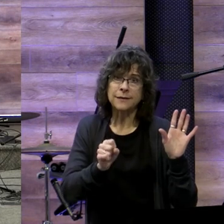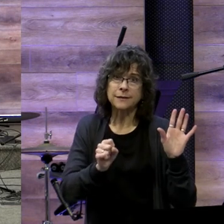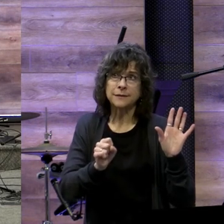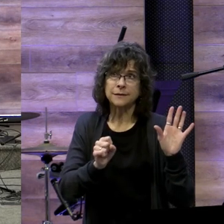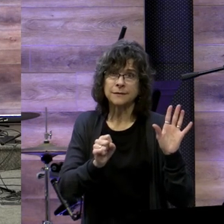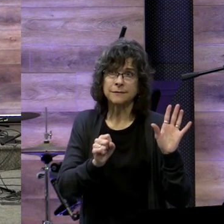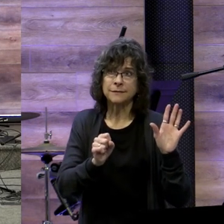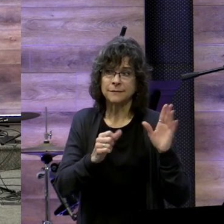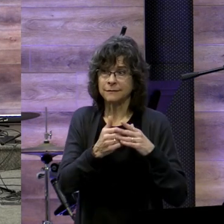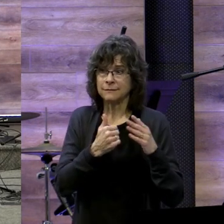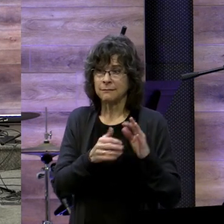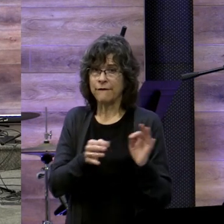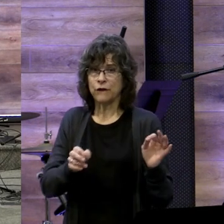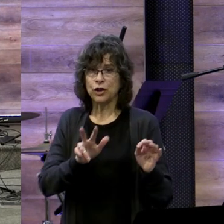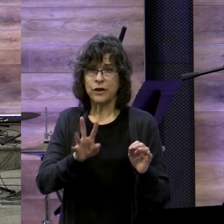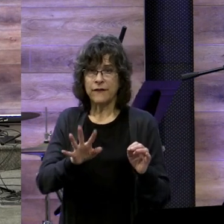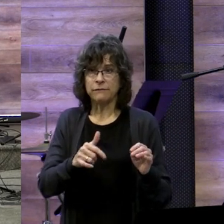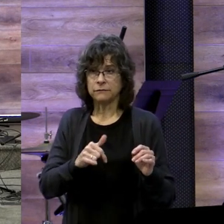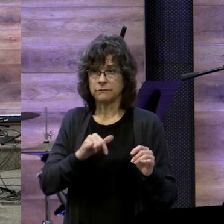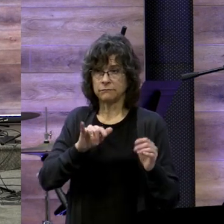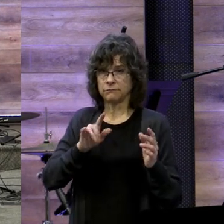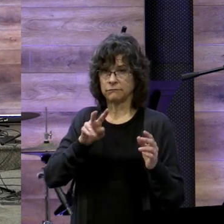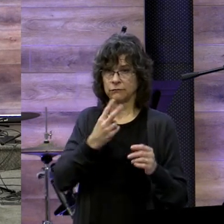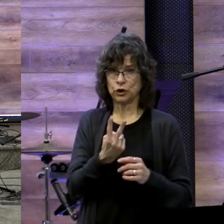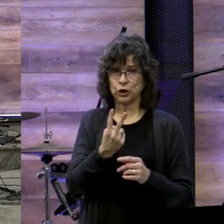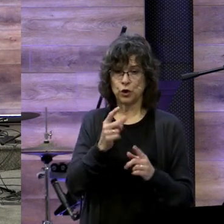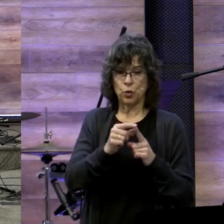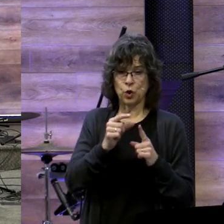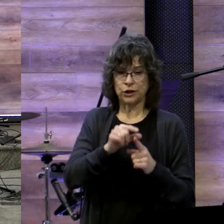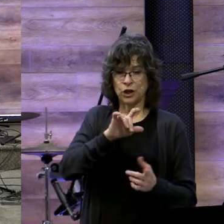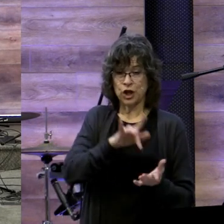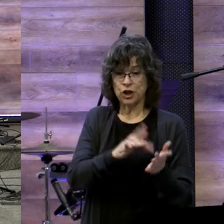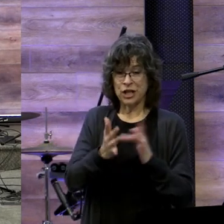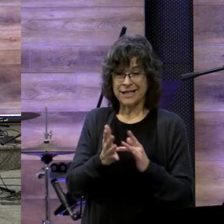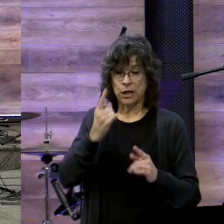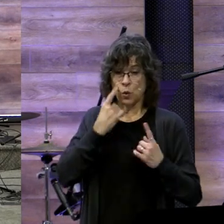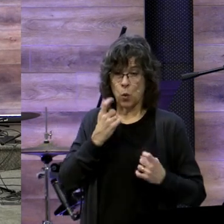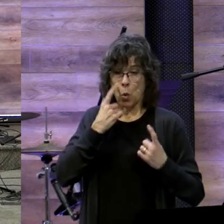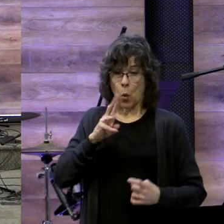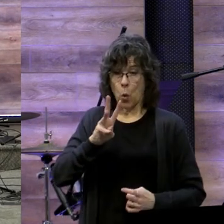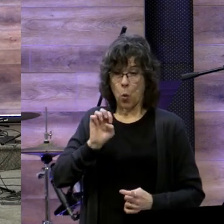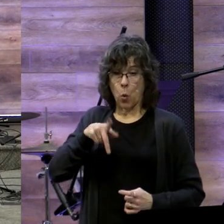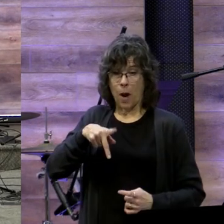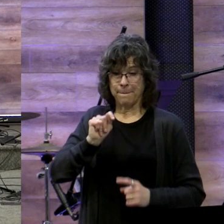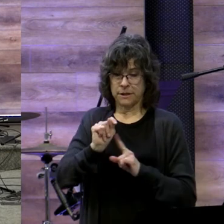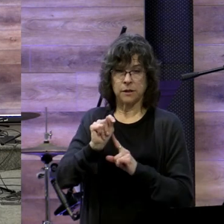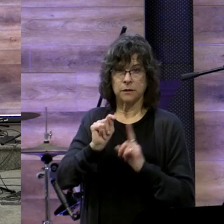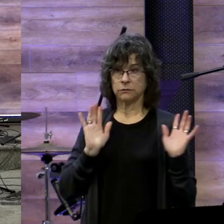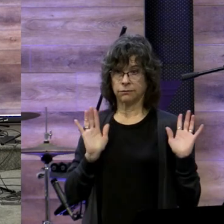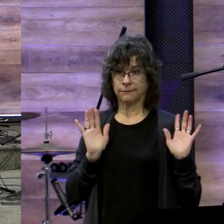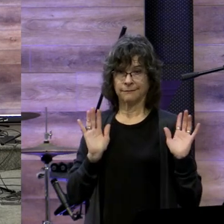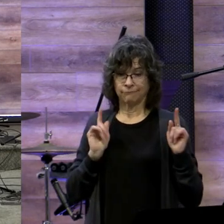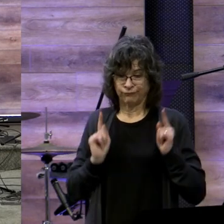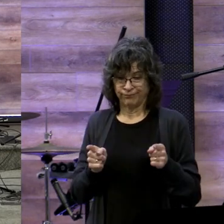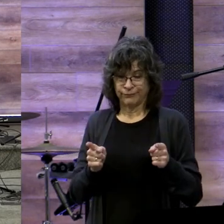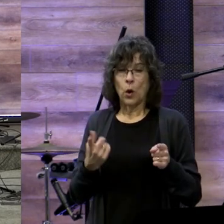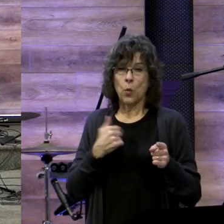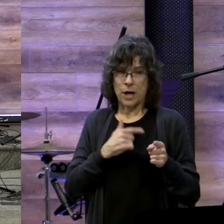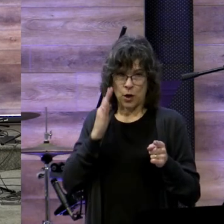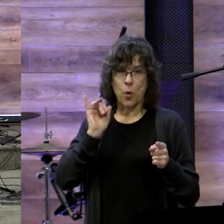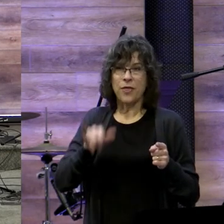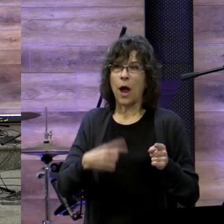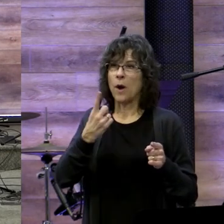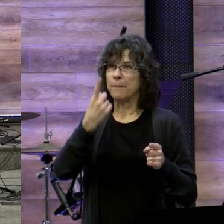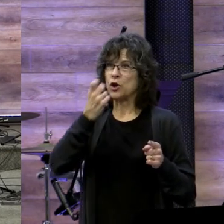verse 35 when it says Jesus wept. I mean, every kid who grew up in church and had to like memorize Bible verses knows that one because